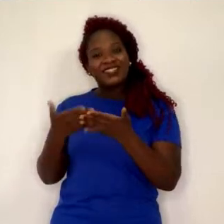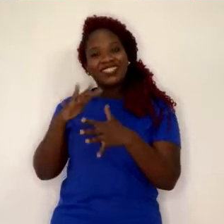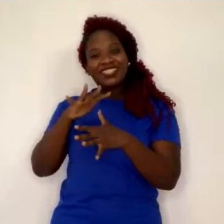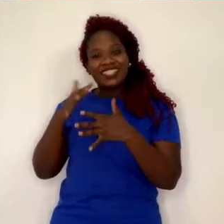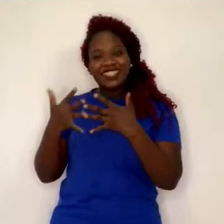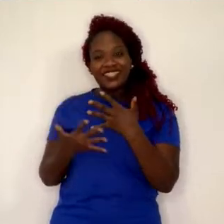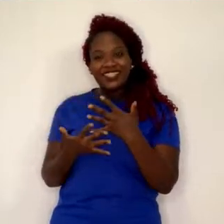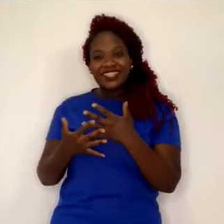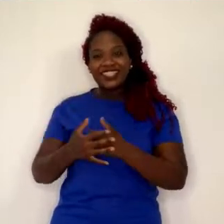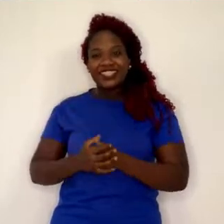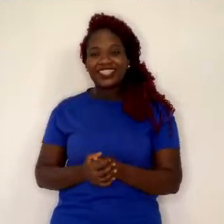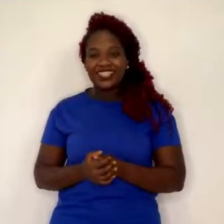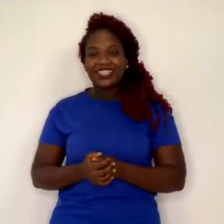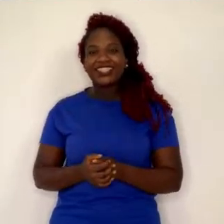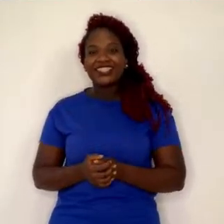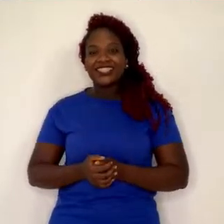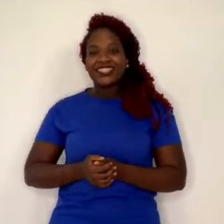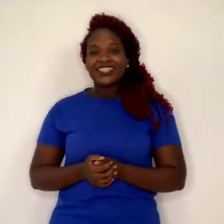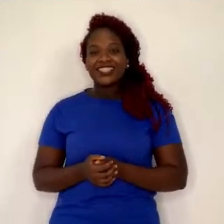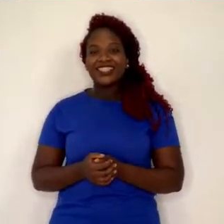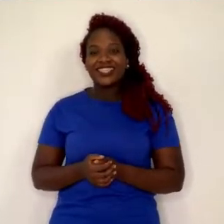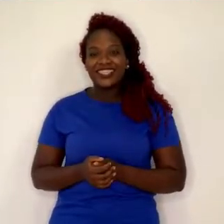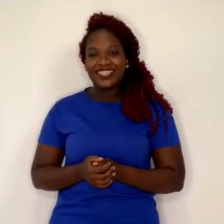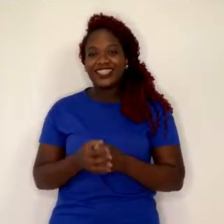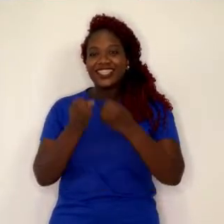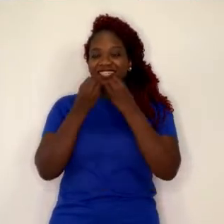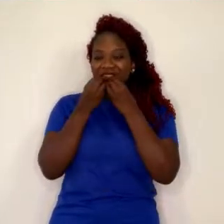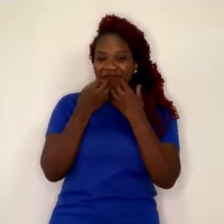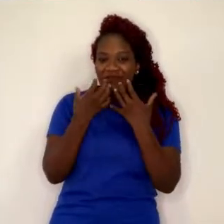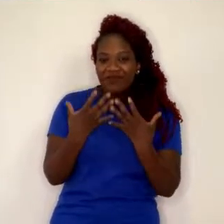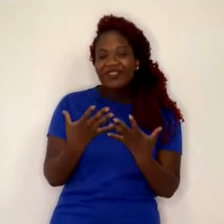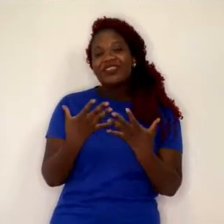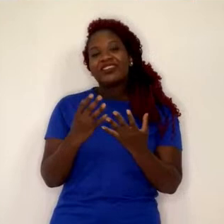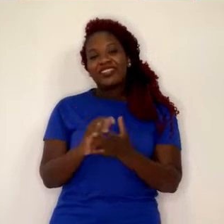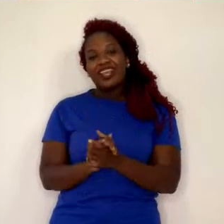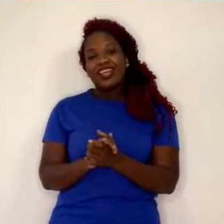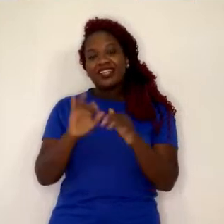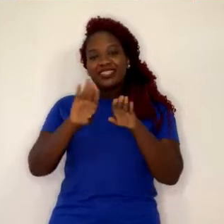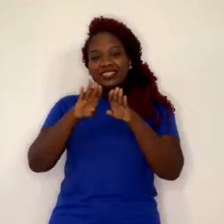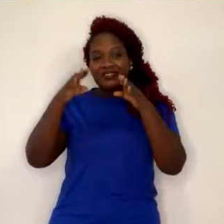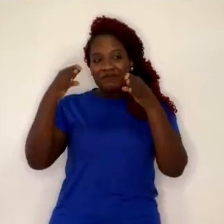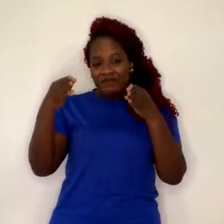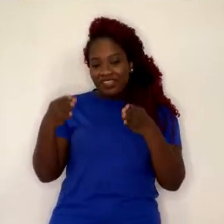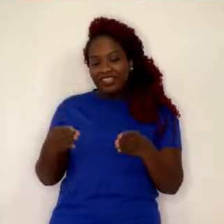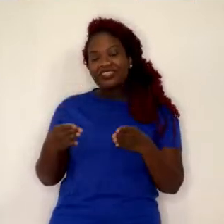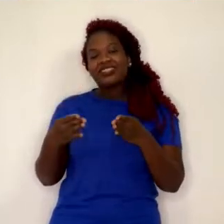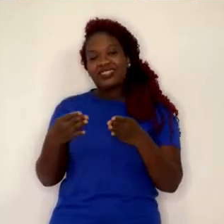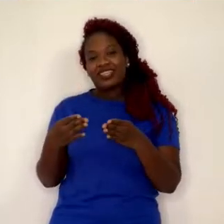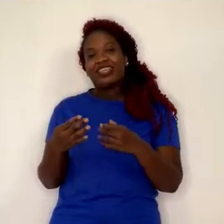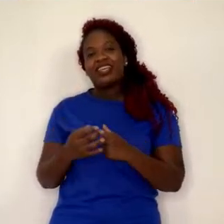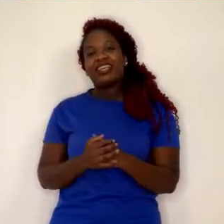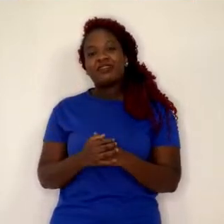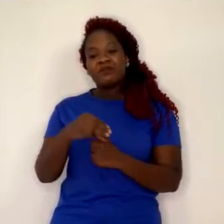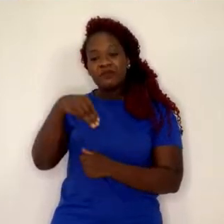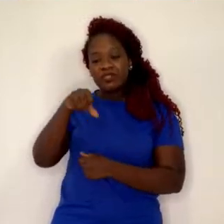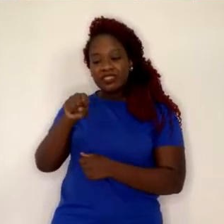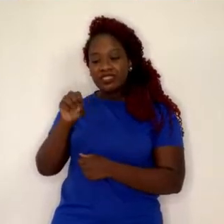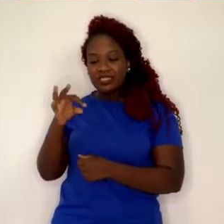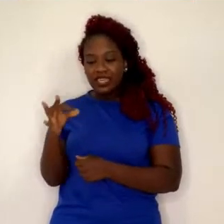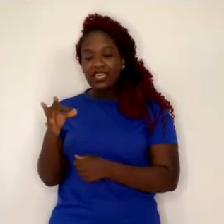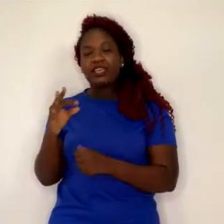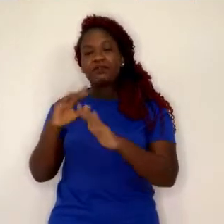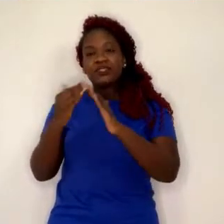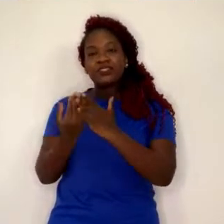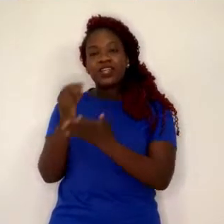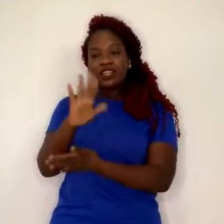And also, Emanuele and Chile, it's a pleasure to be here in this round